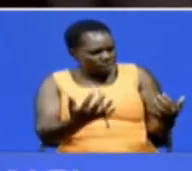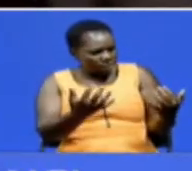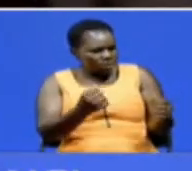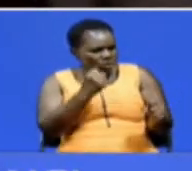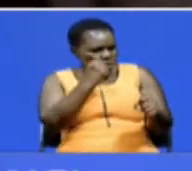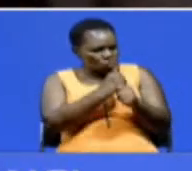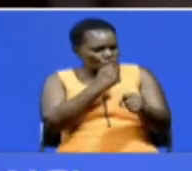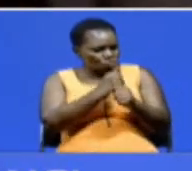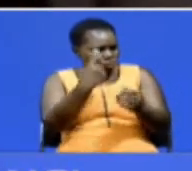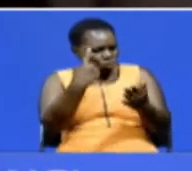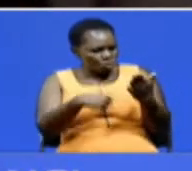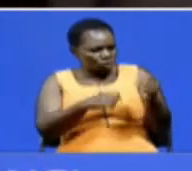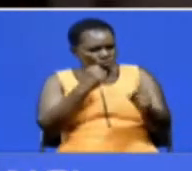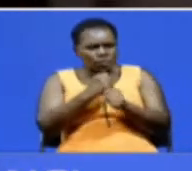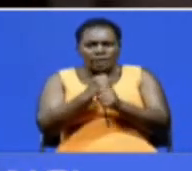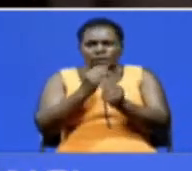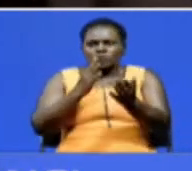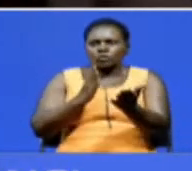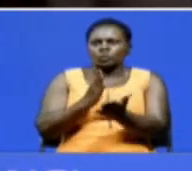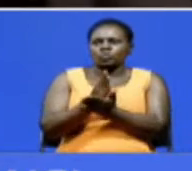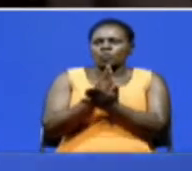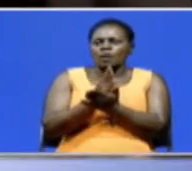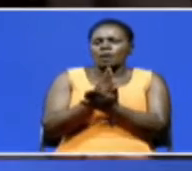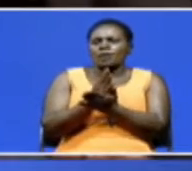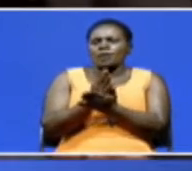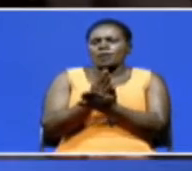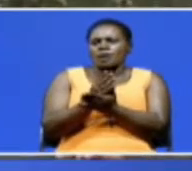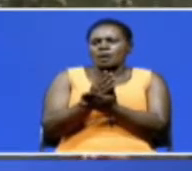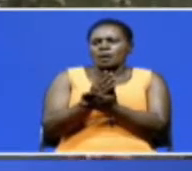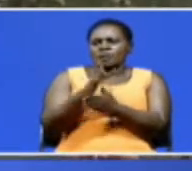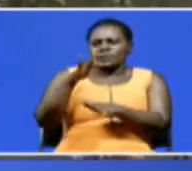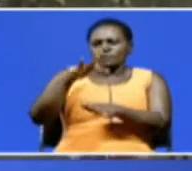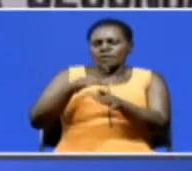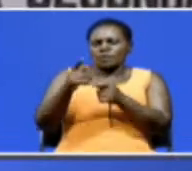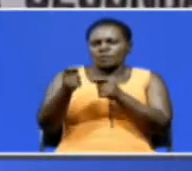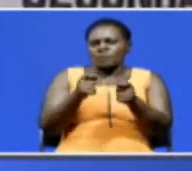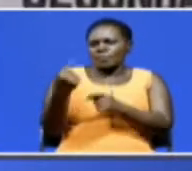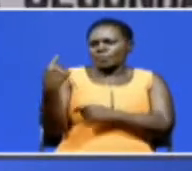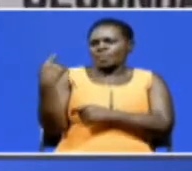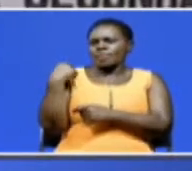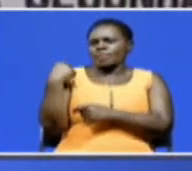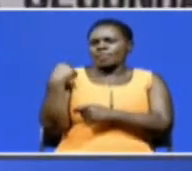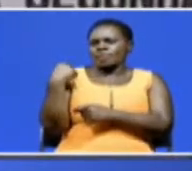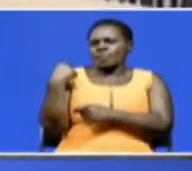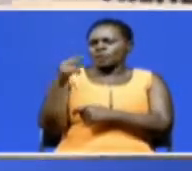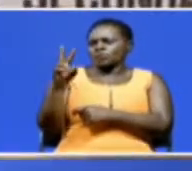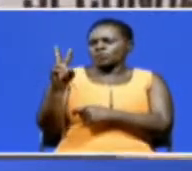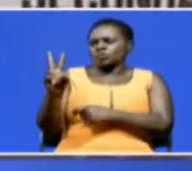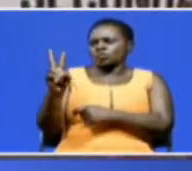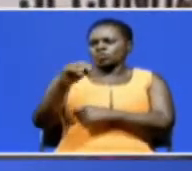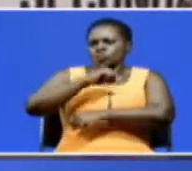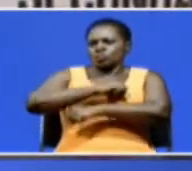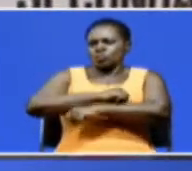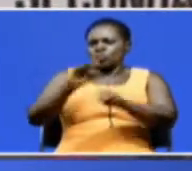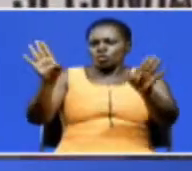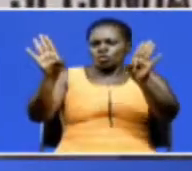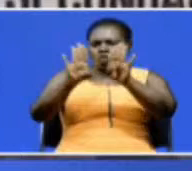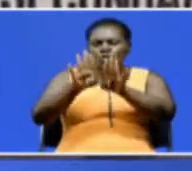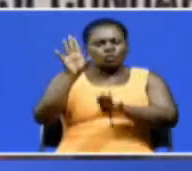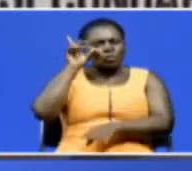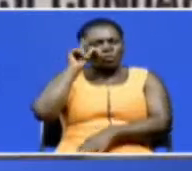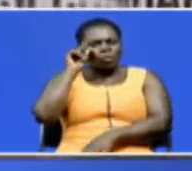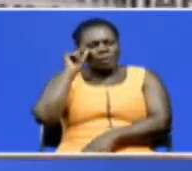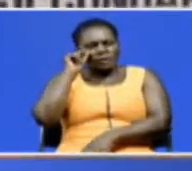can be put in place to ensure, that the situation is under control. Just yesterday, 2 schools in Mombasa were closed